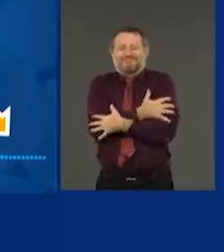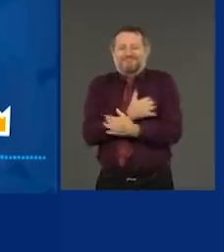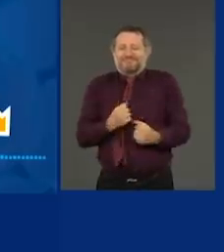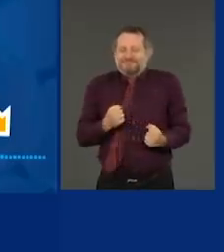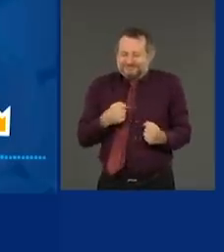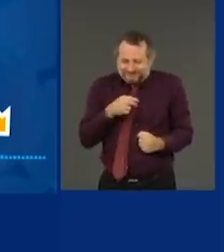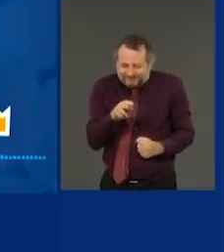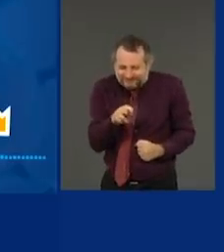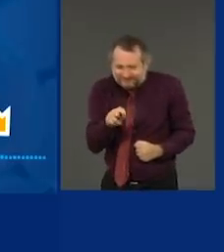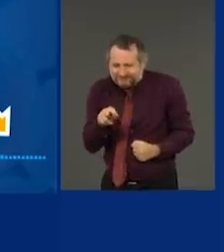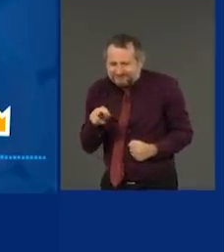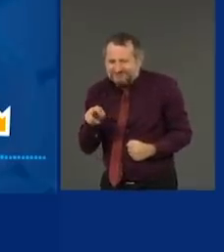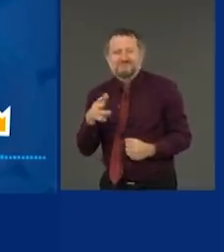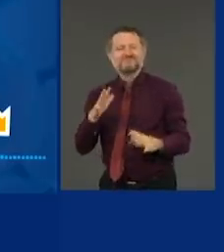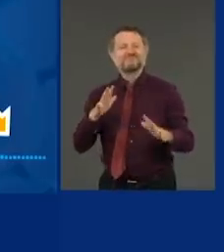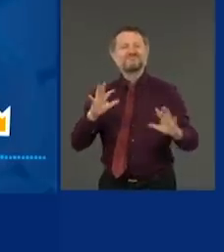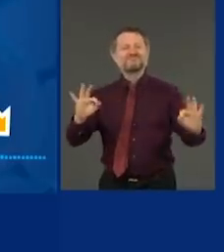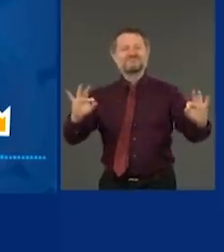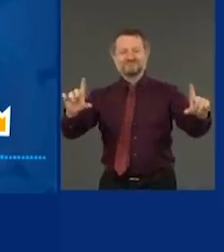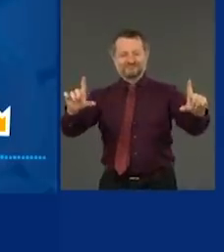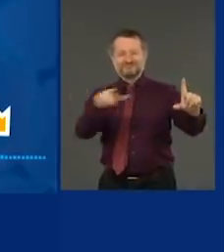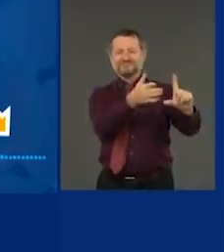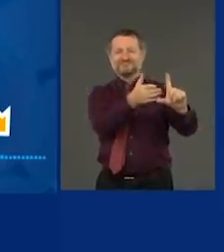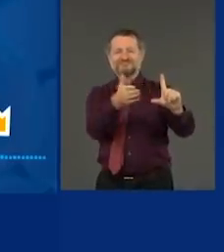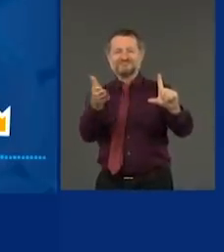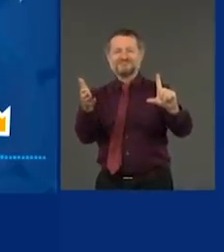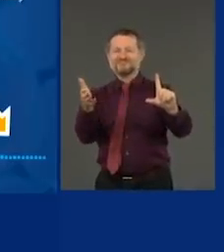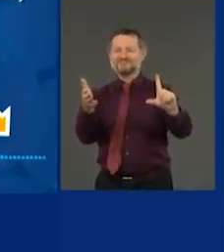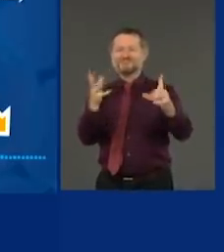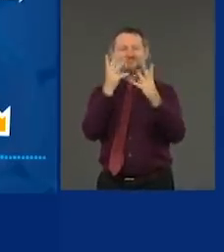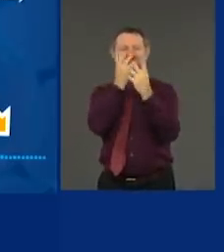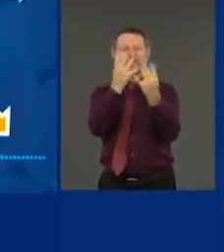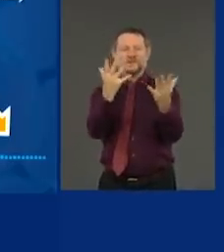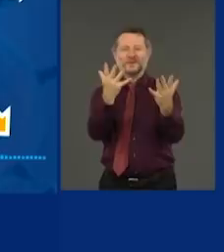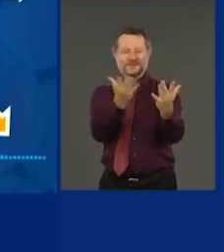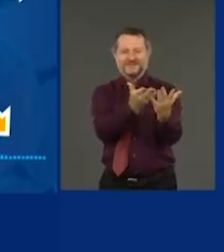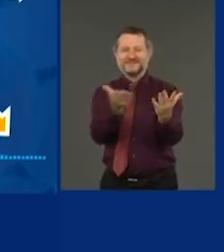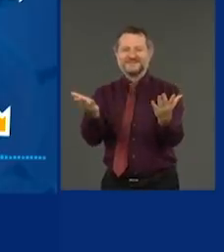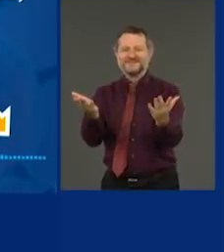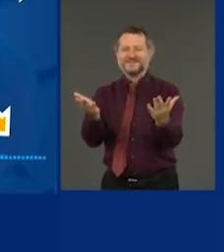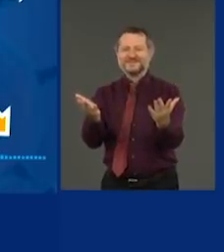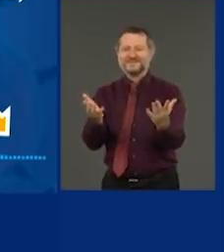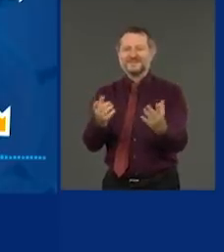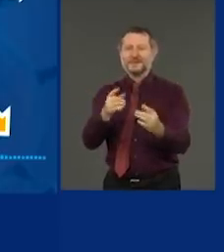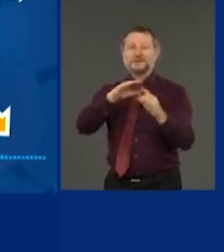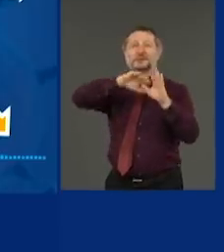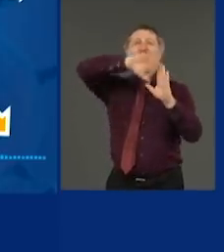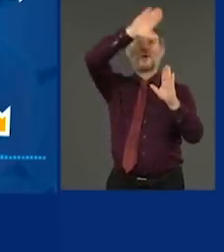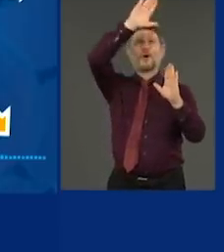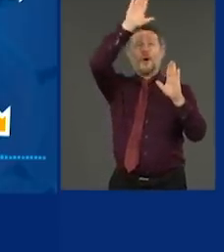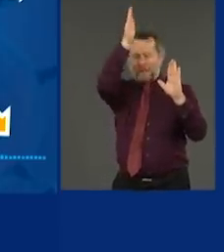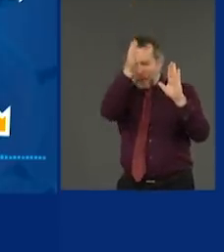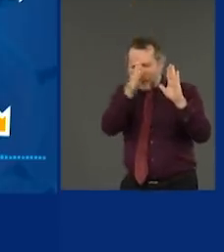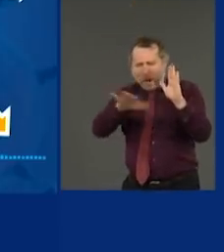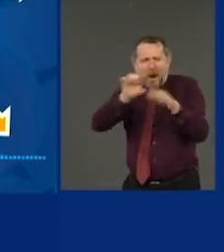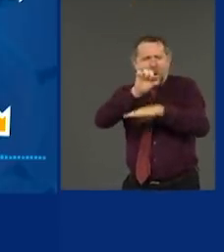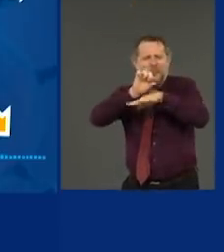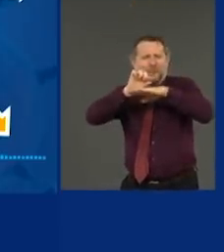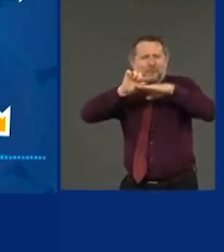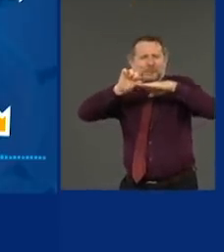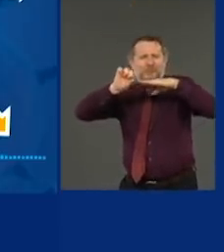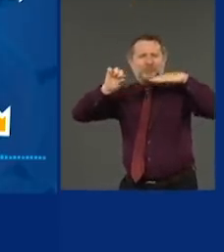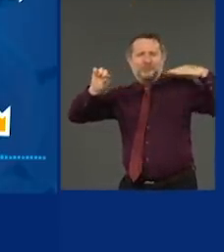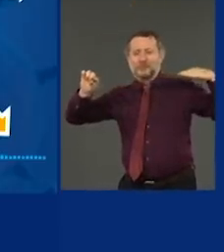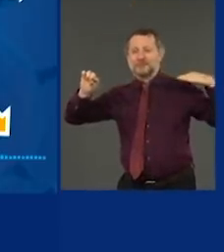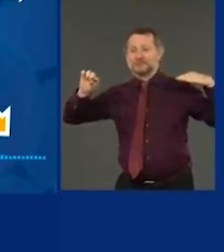that is beauty. Look at that slope. Right now, we